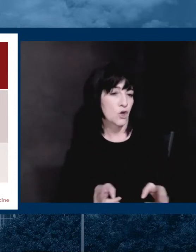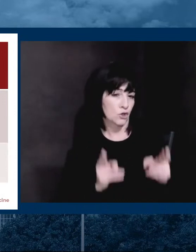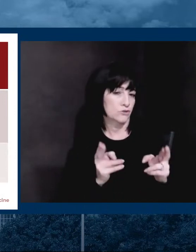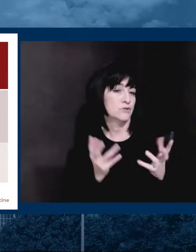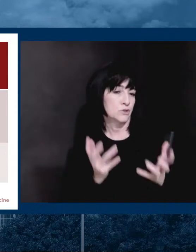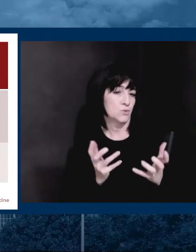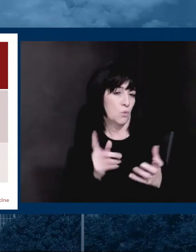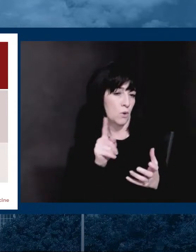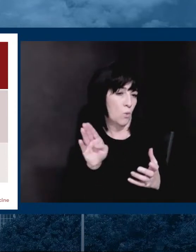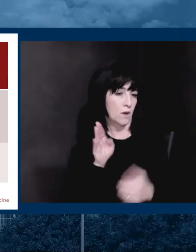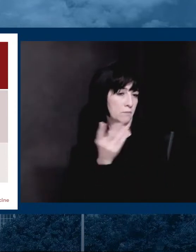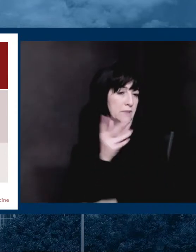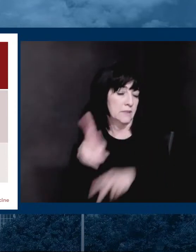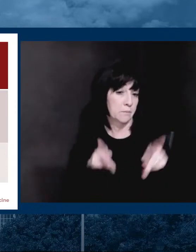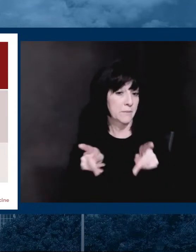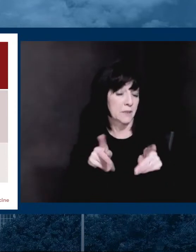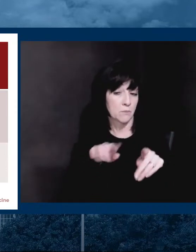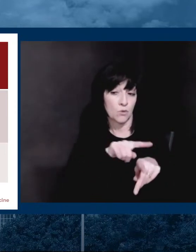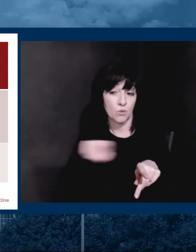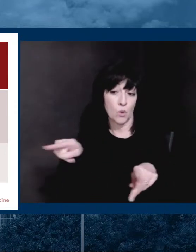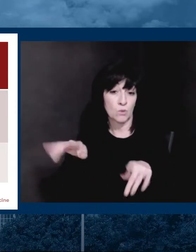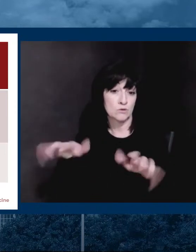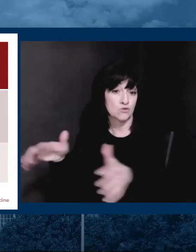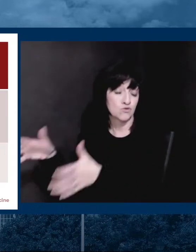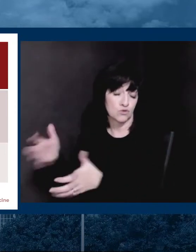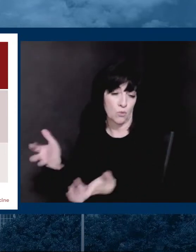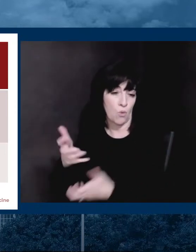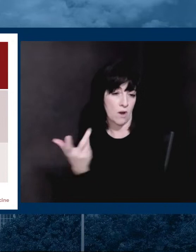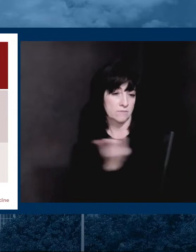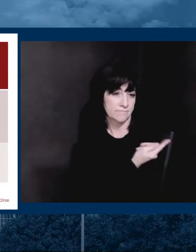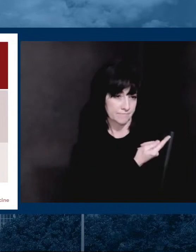provide a highlight of the